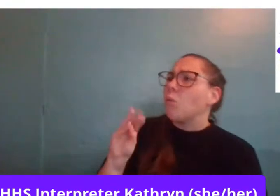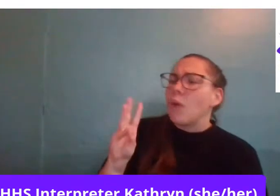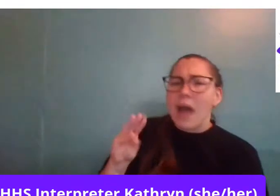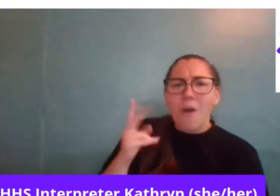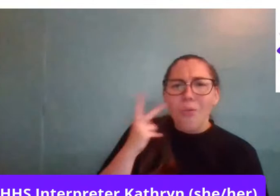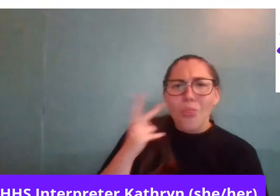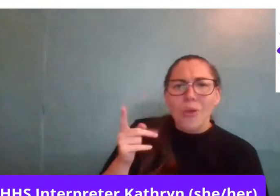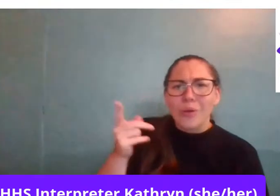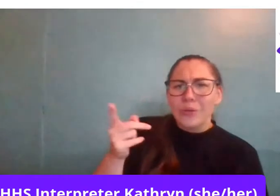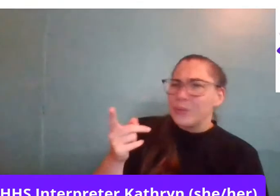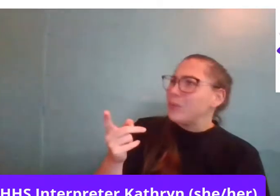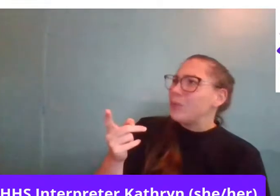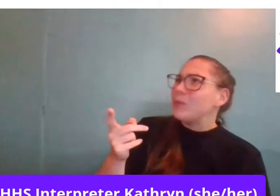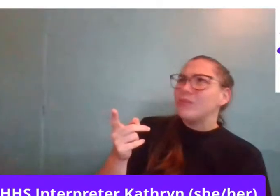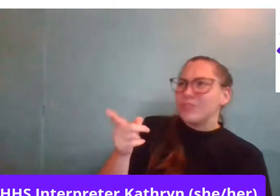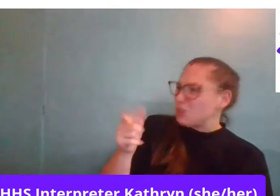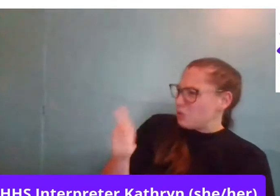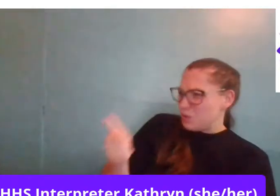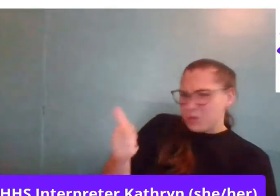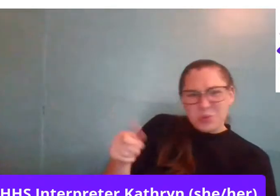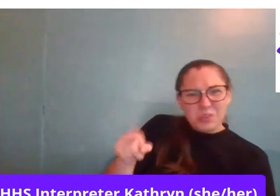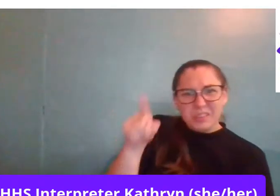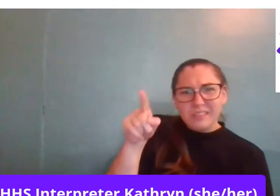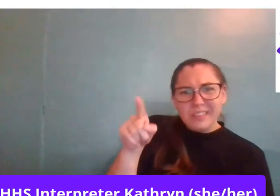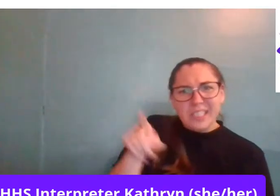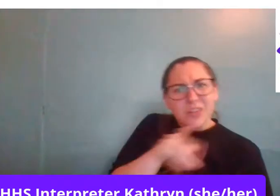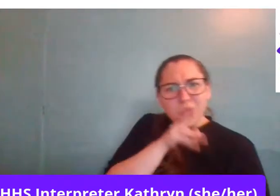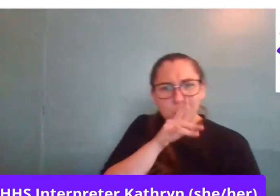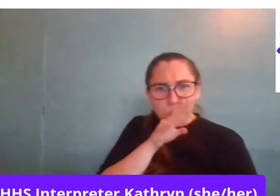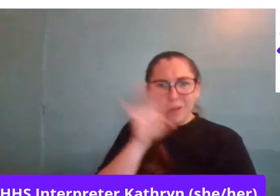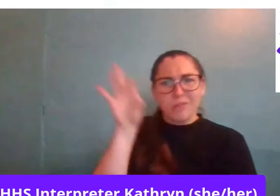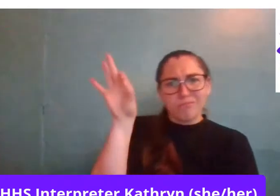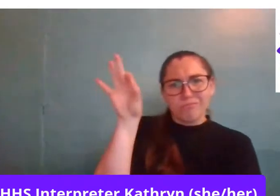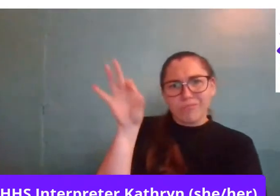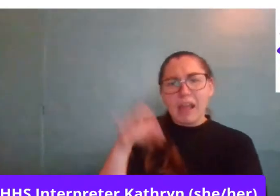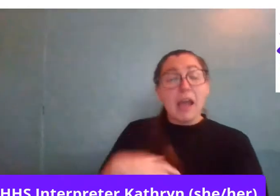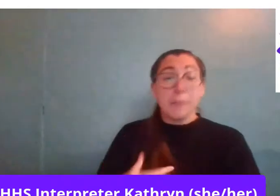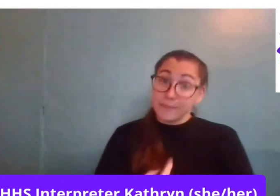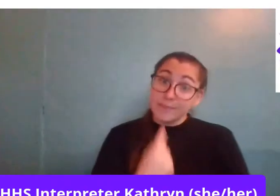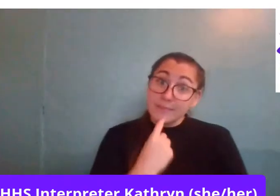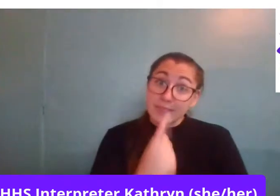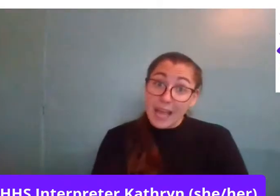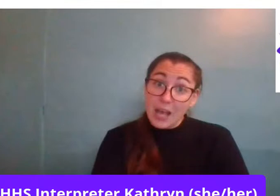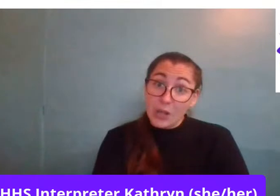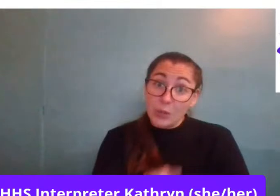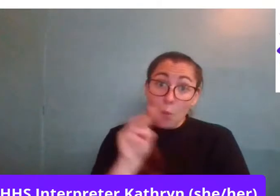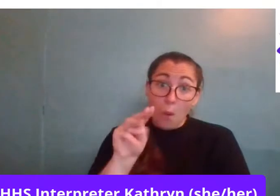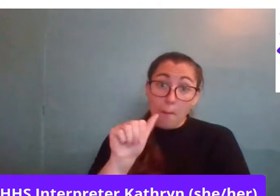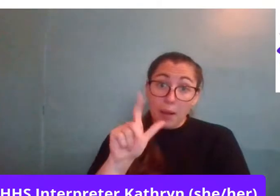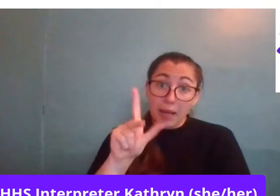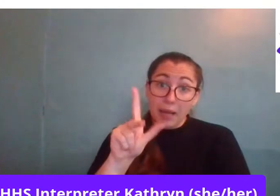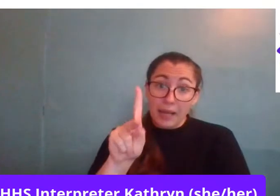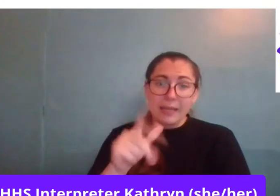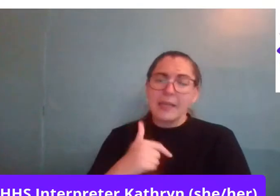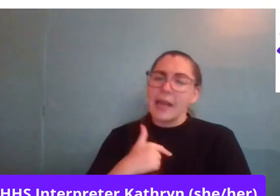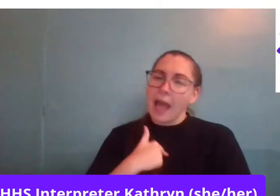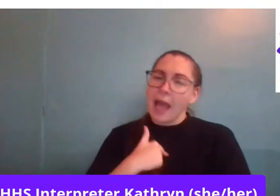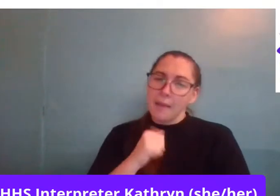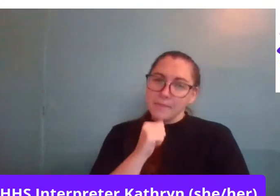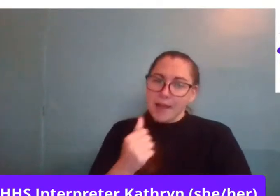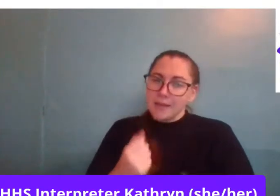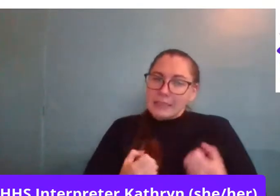there talking. And I'm just going to say this to you, Malik, is that I didn't know, and I'm not going to get emotional, but I think I